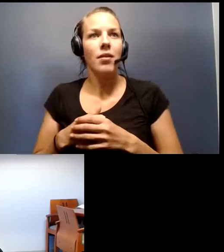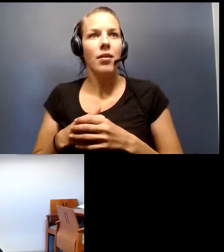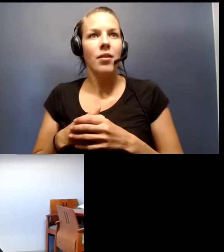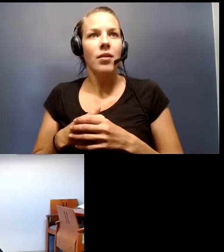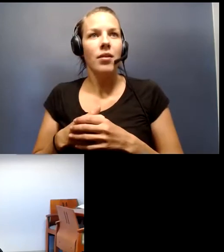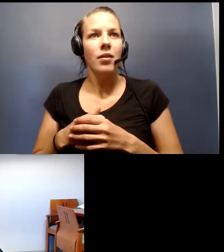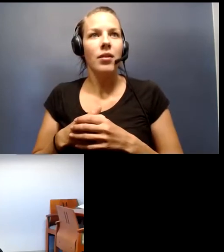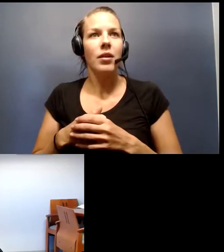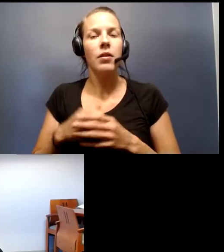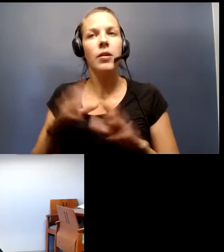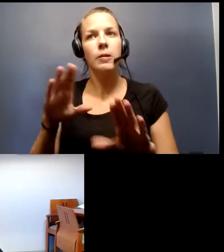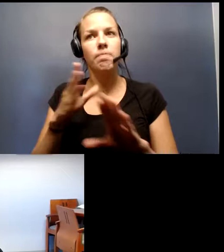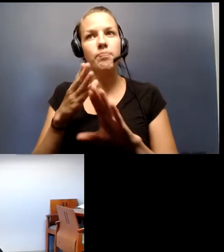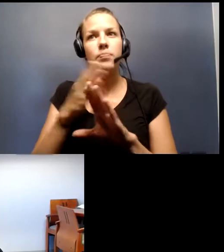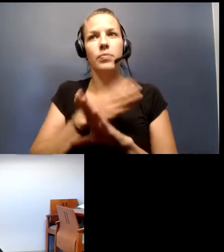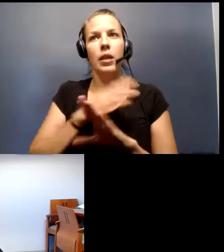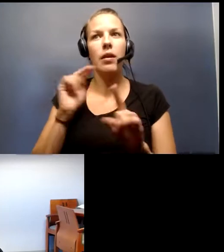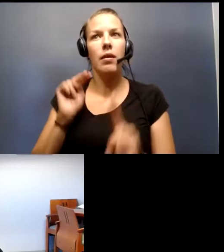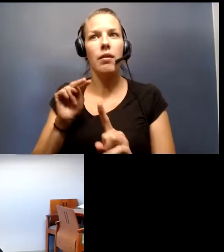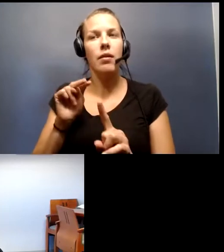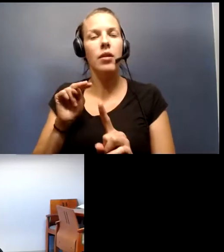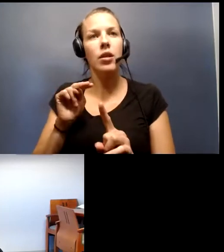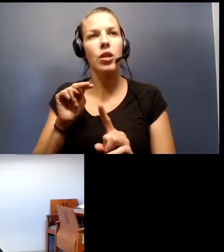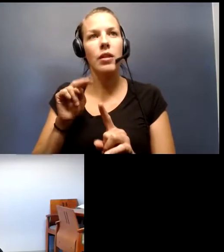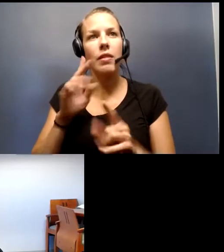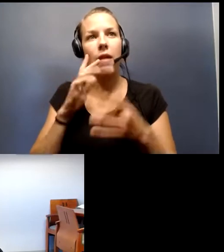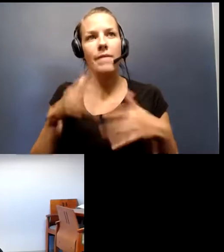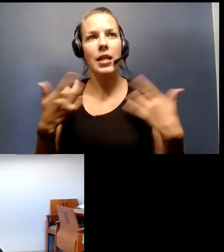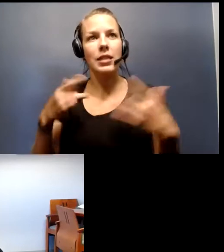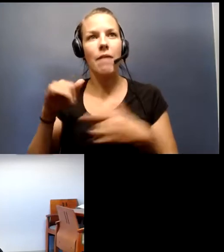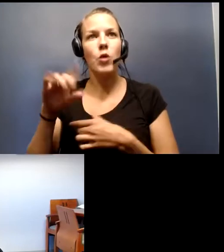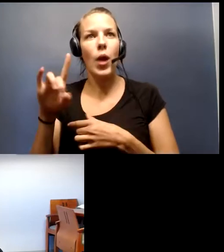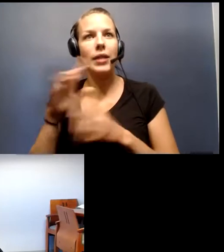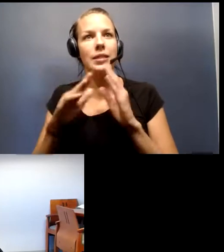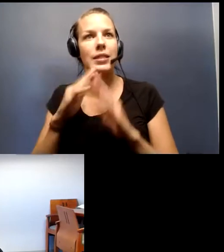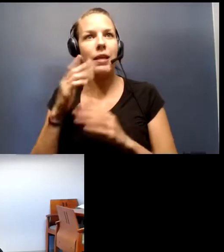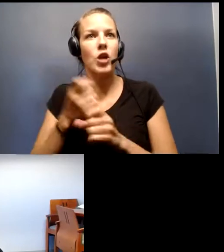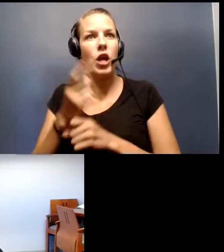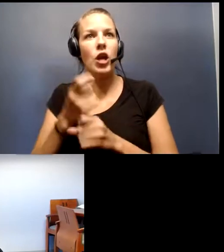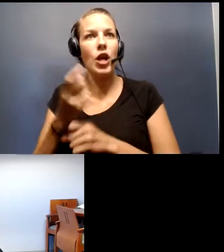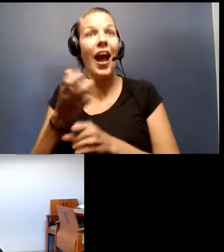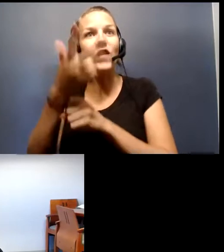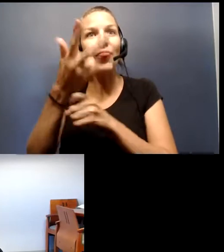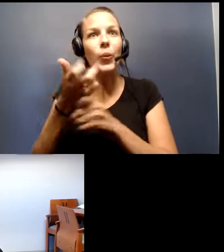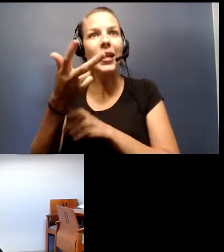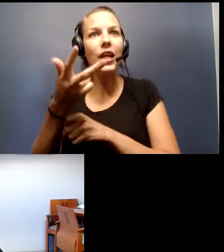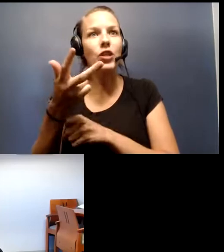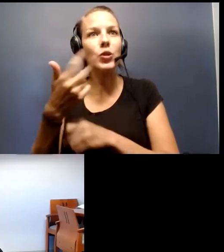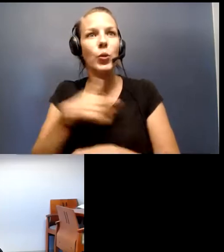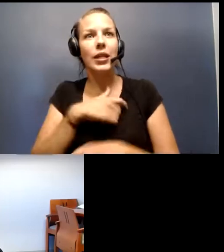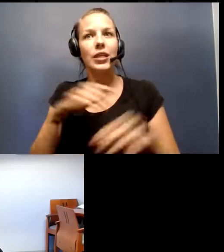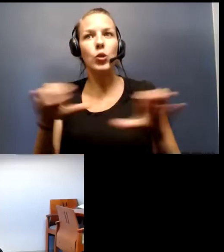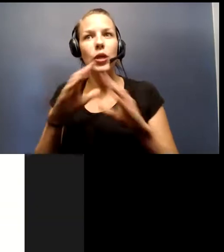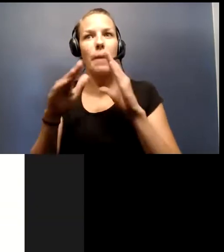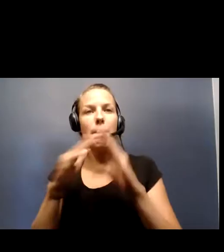Kind of prefacing this with an event that happens in the Quad Cities every couple of years, every 3 years, and matter of fact, we do our community